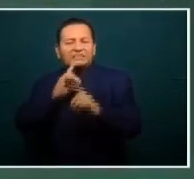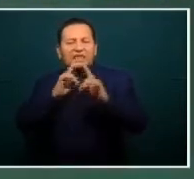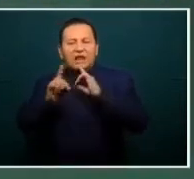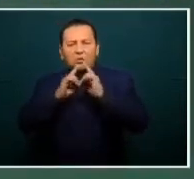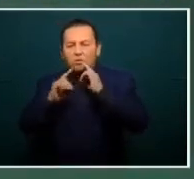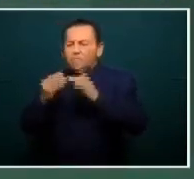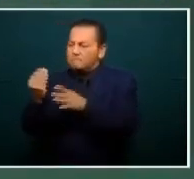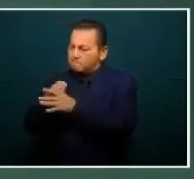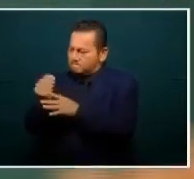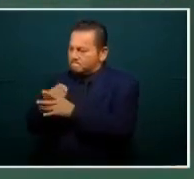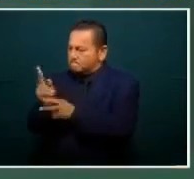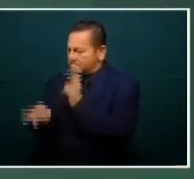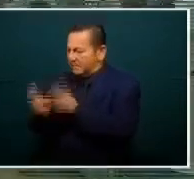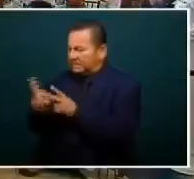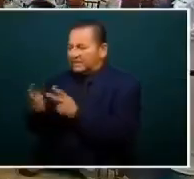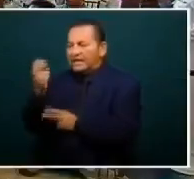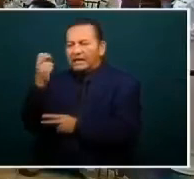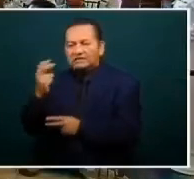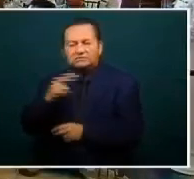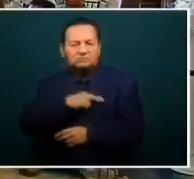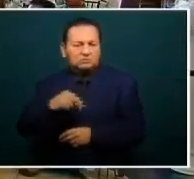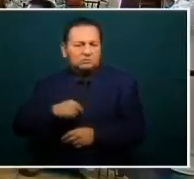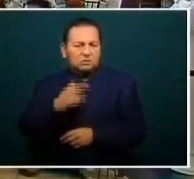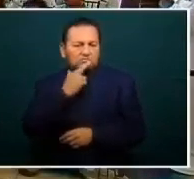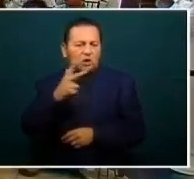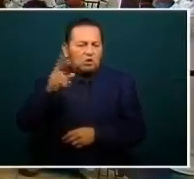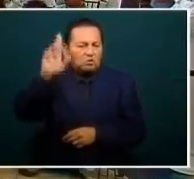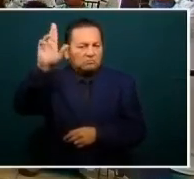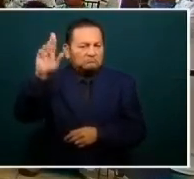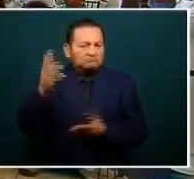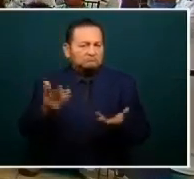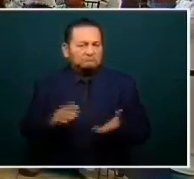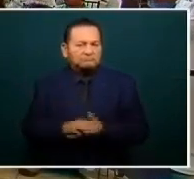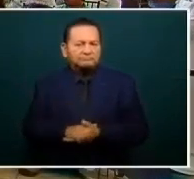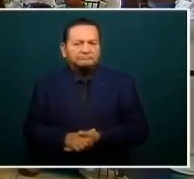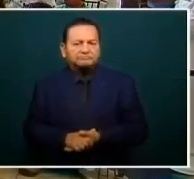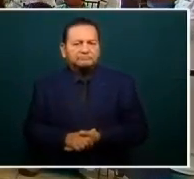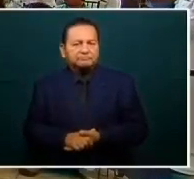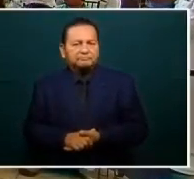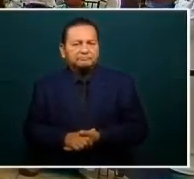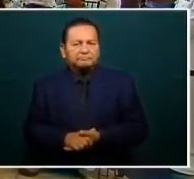and of course dialogue. That is our posture.